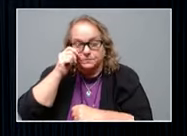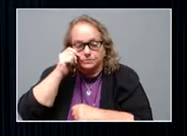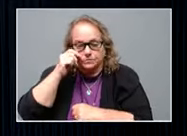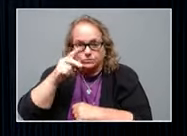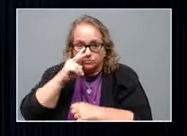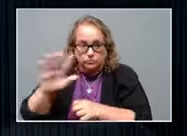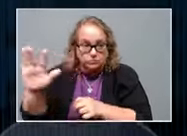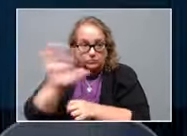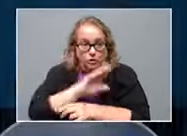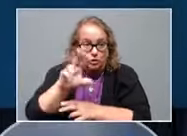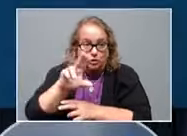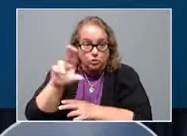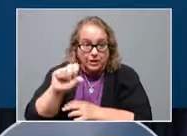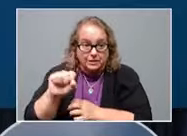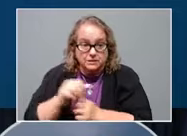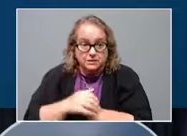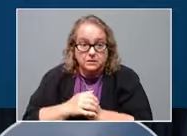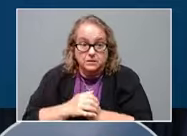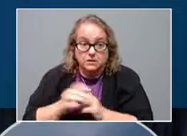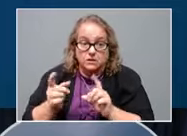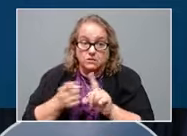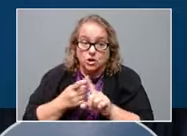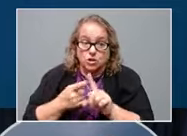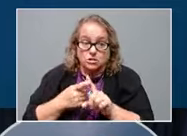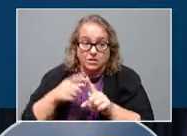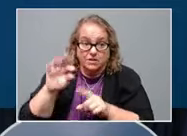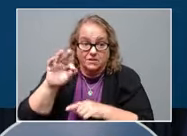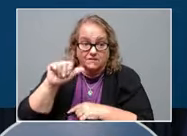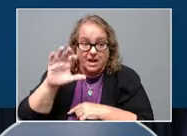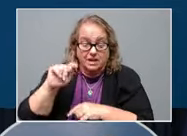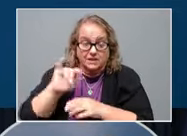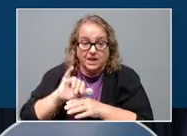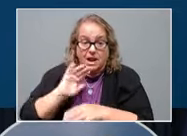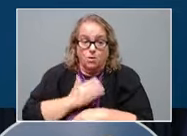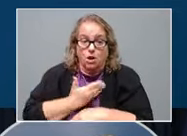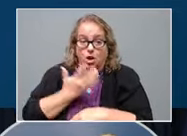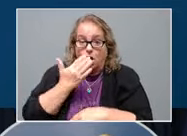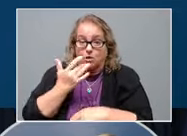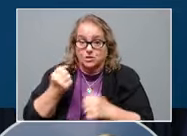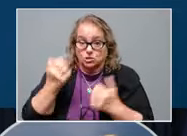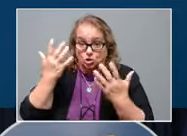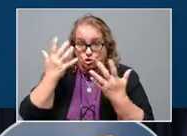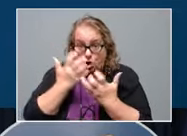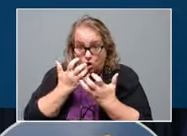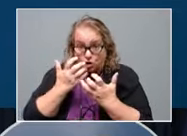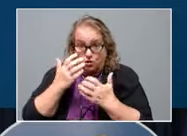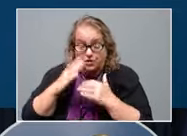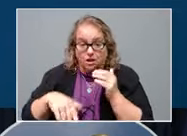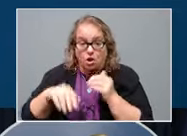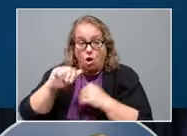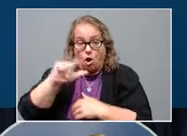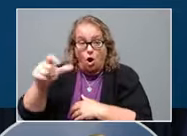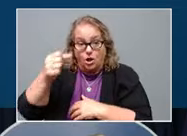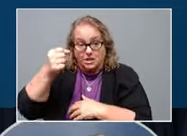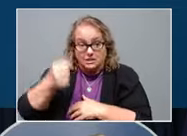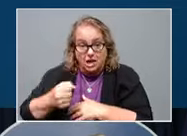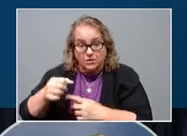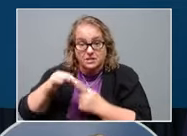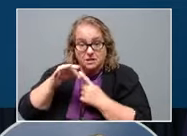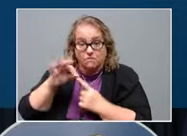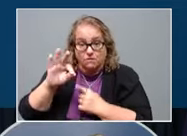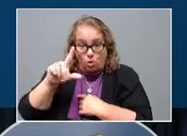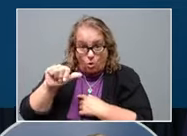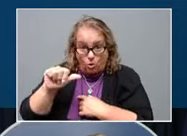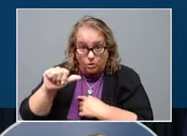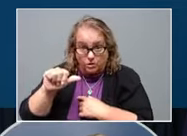States, first of all, the fact that our color is darker than all of the South but Florida,